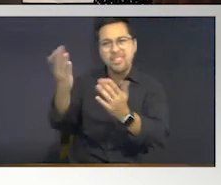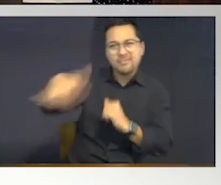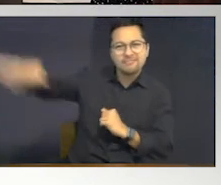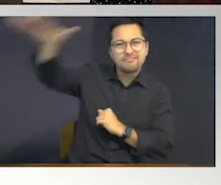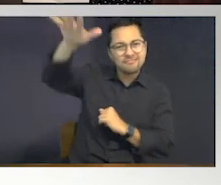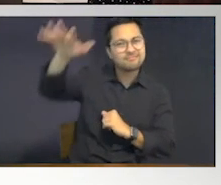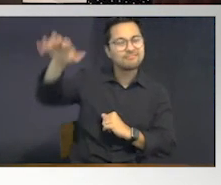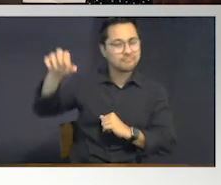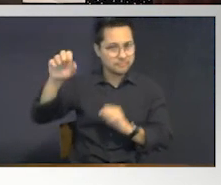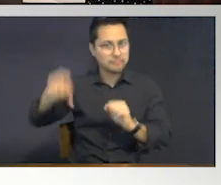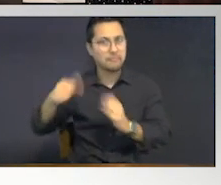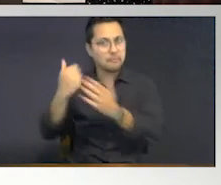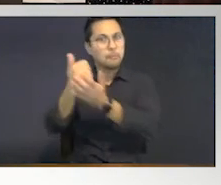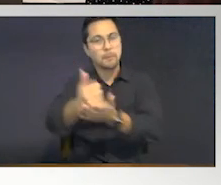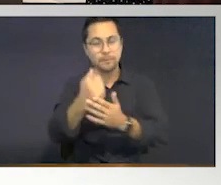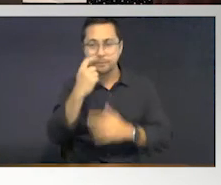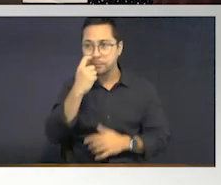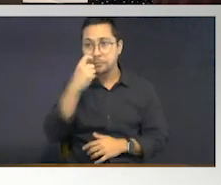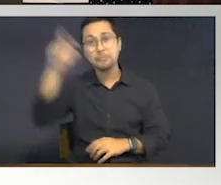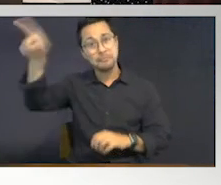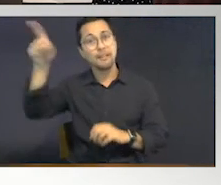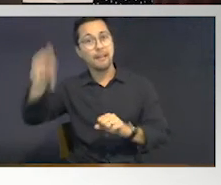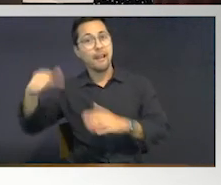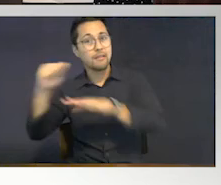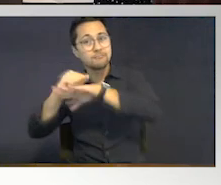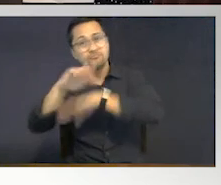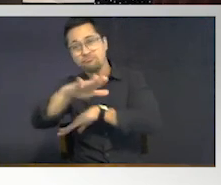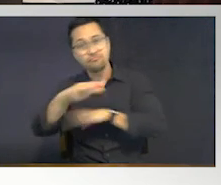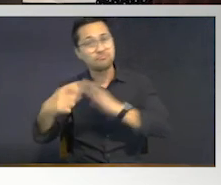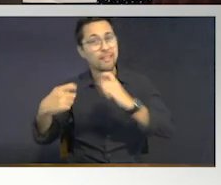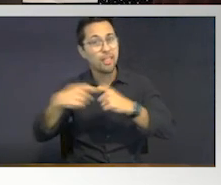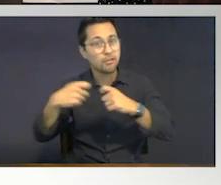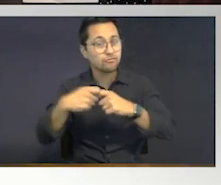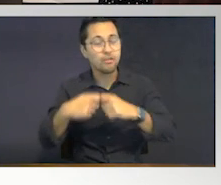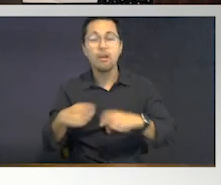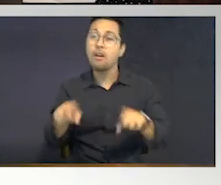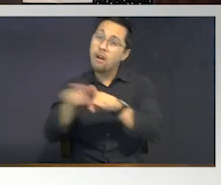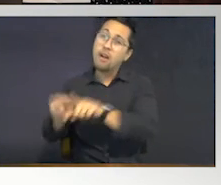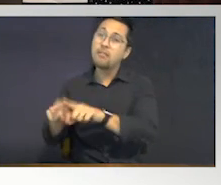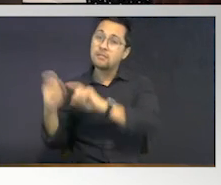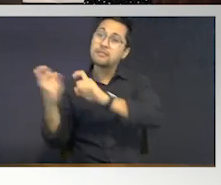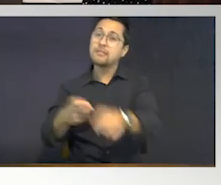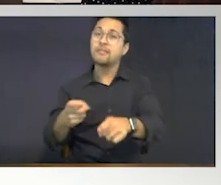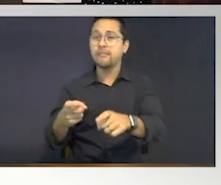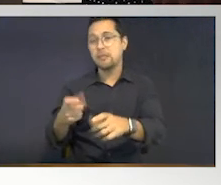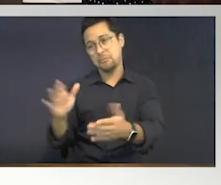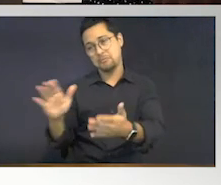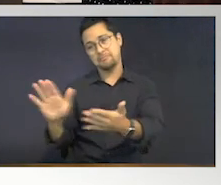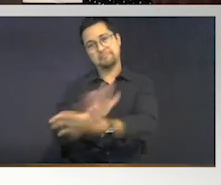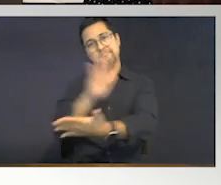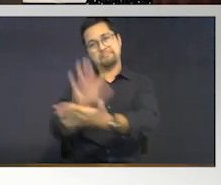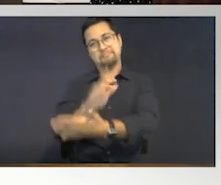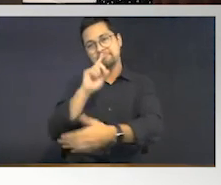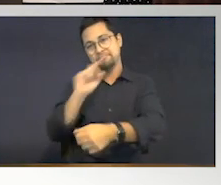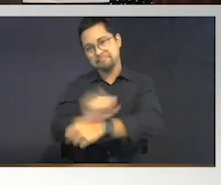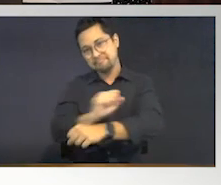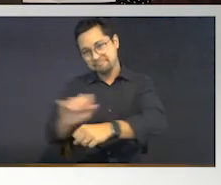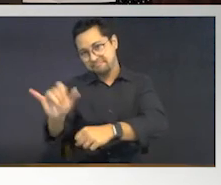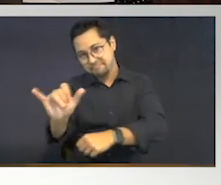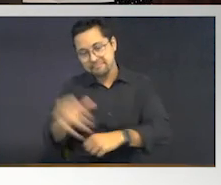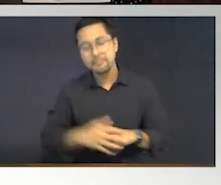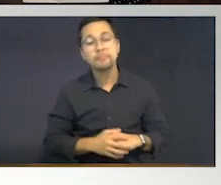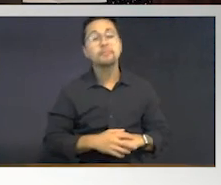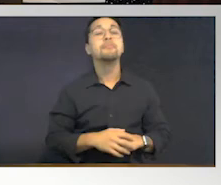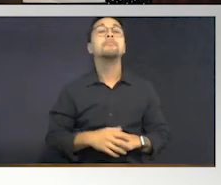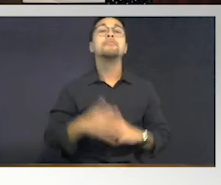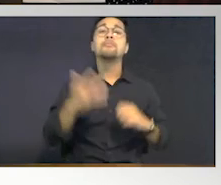those things by just having them send it to you electronically, as well as giving you the hard copies. So, and